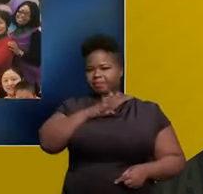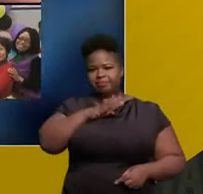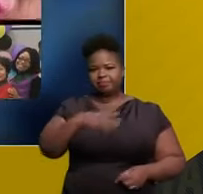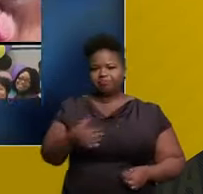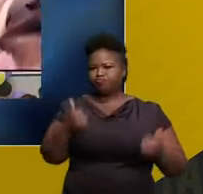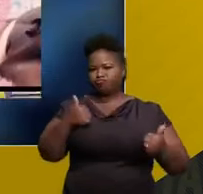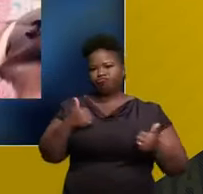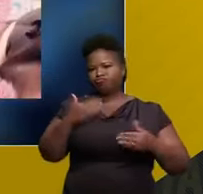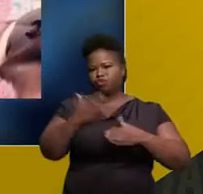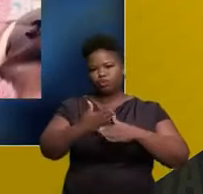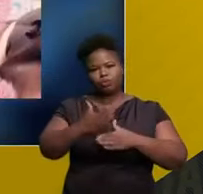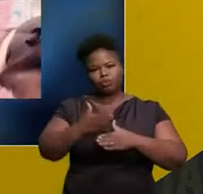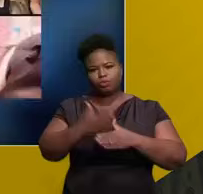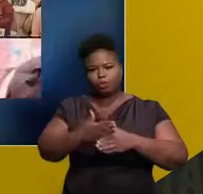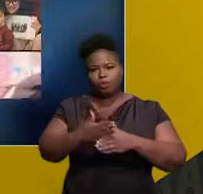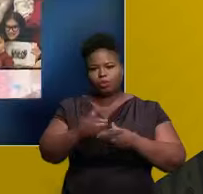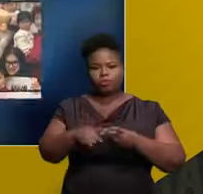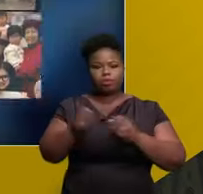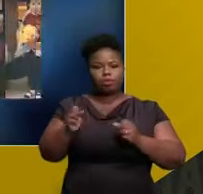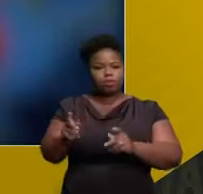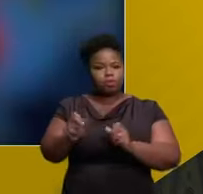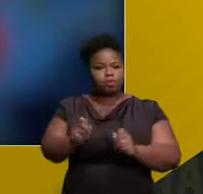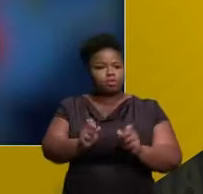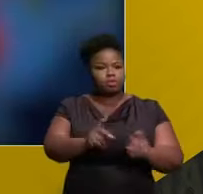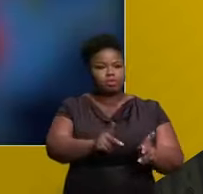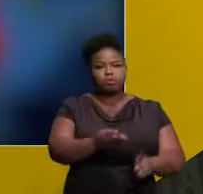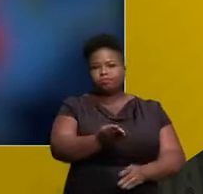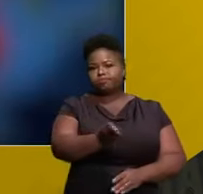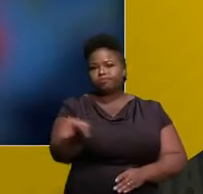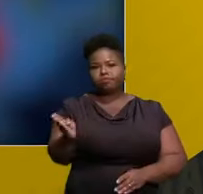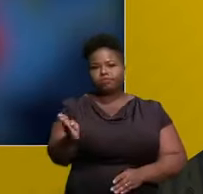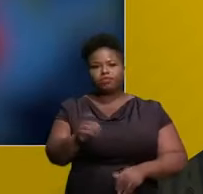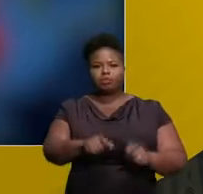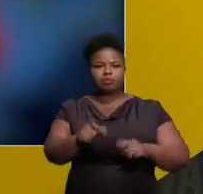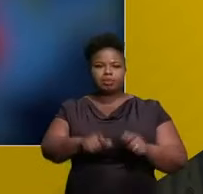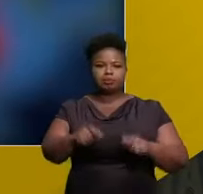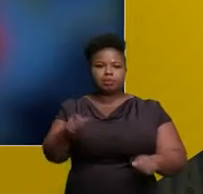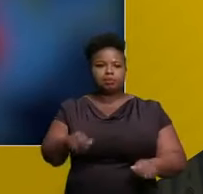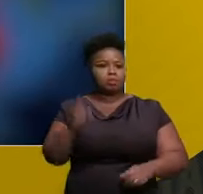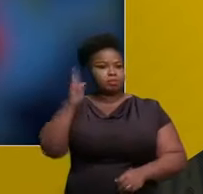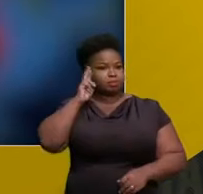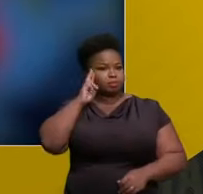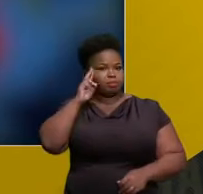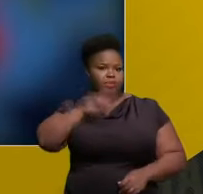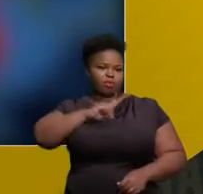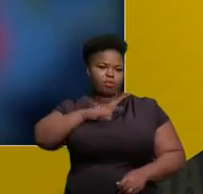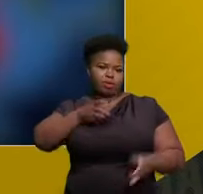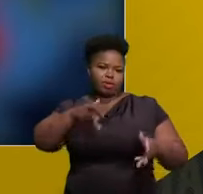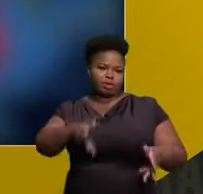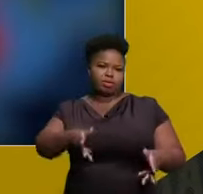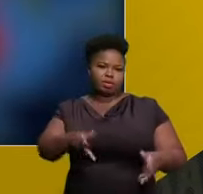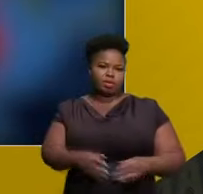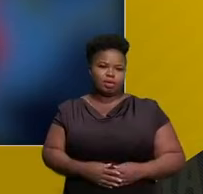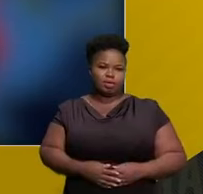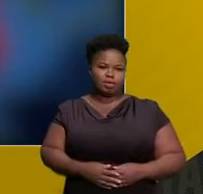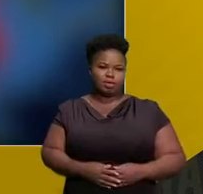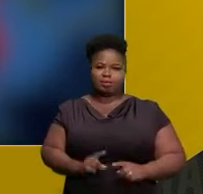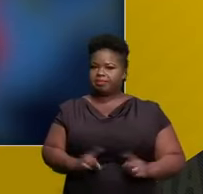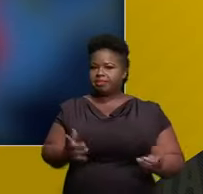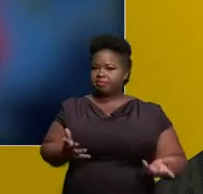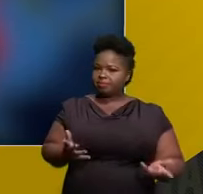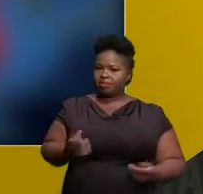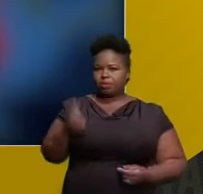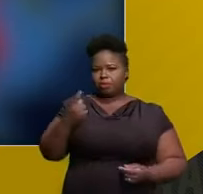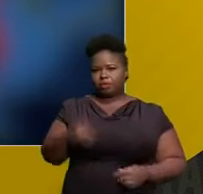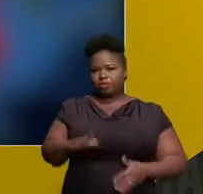good job. There are many opportunities here for anybody. Just remember why you're here. And one